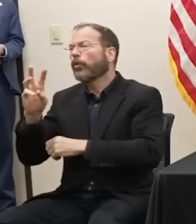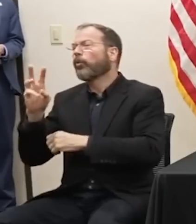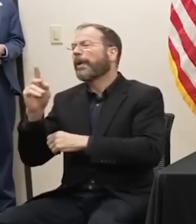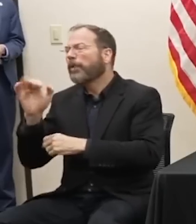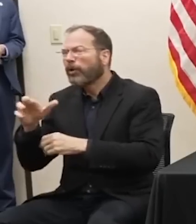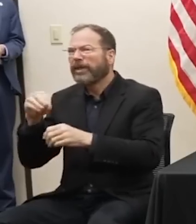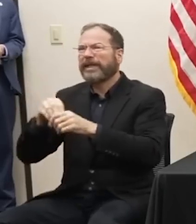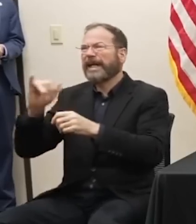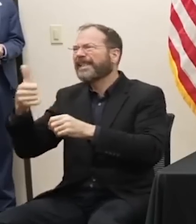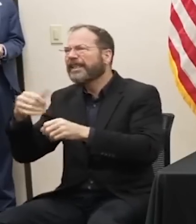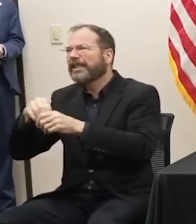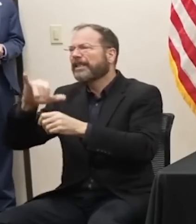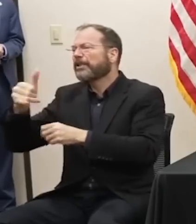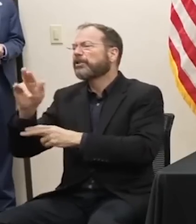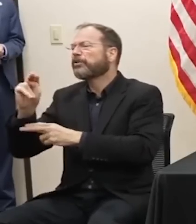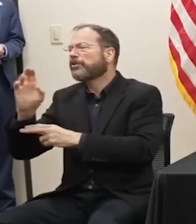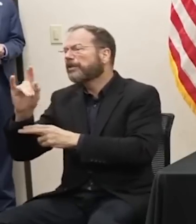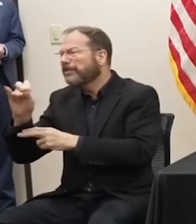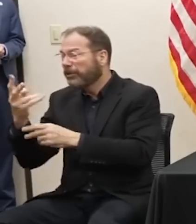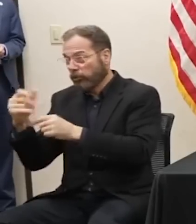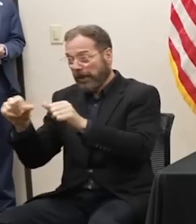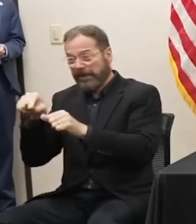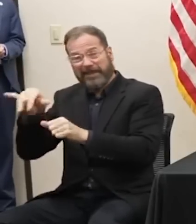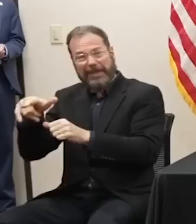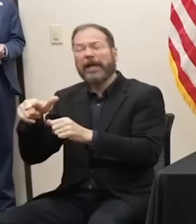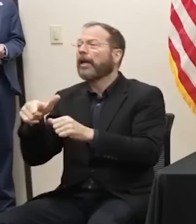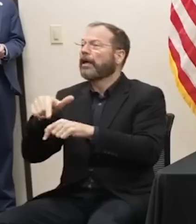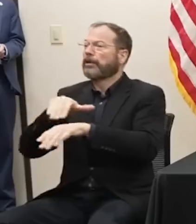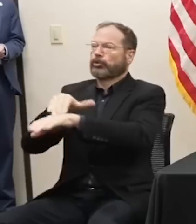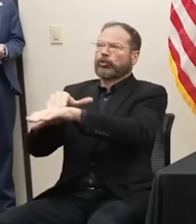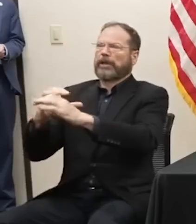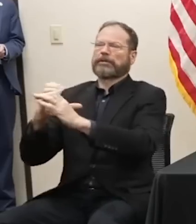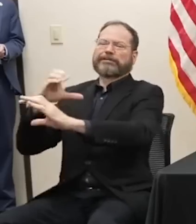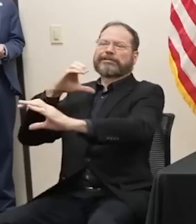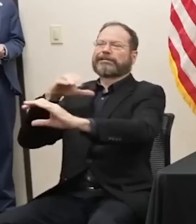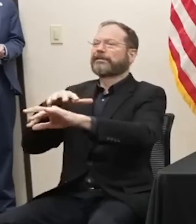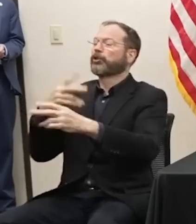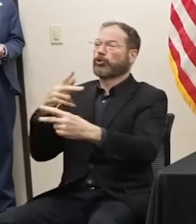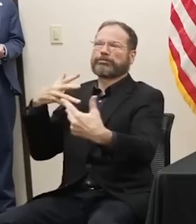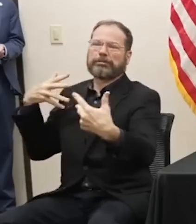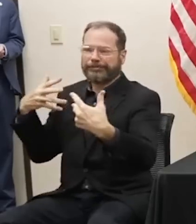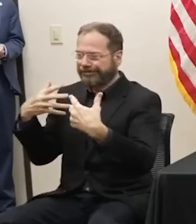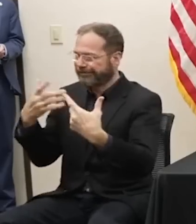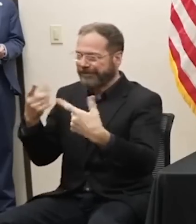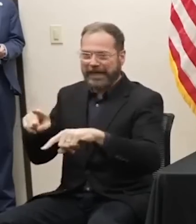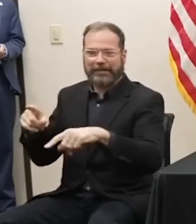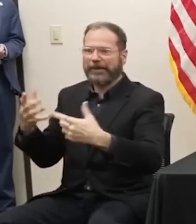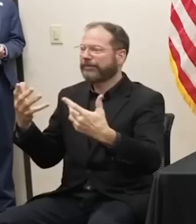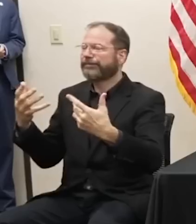in the Junction area. In those two areas, we had incidents where two tractor trailers got involved